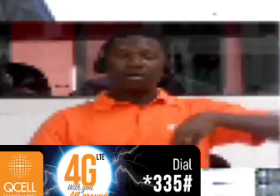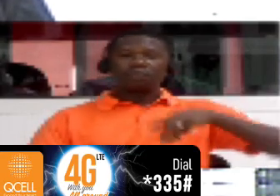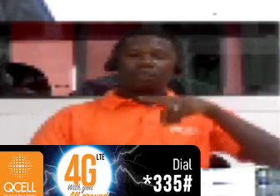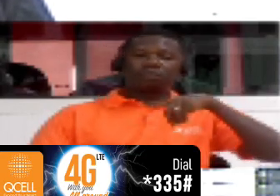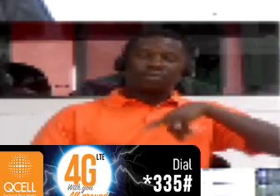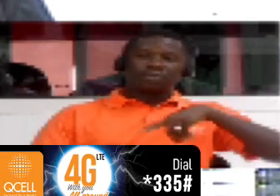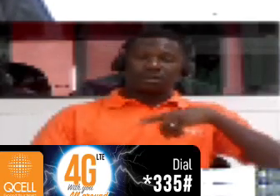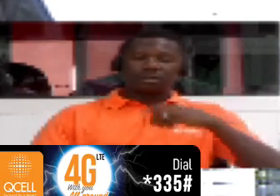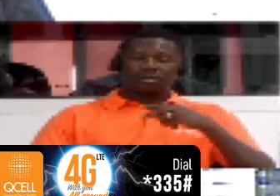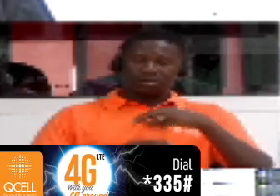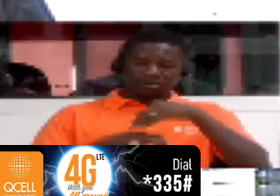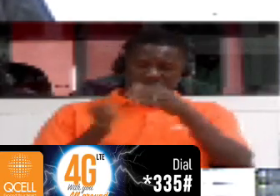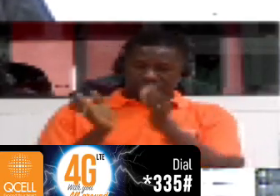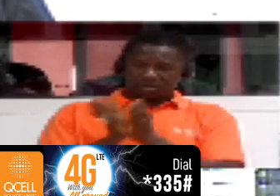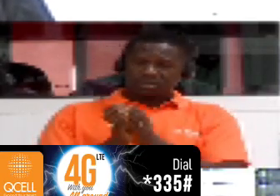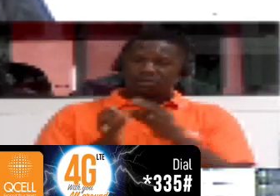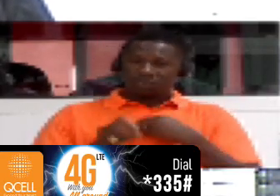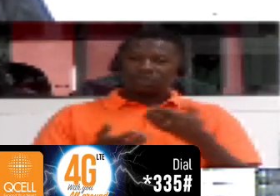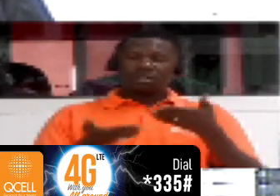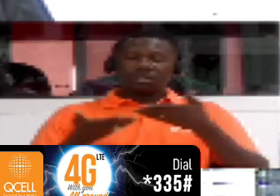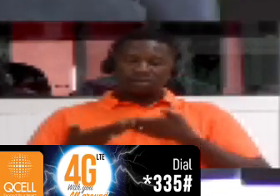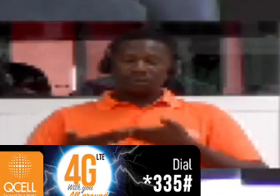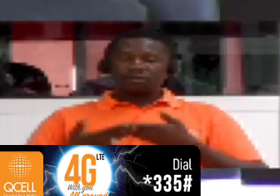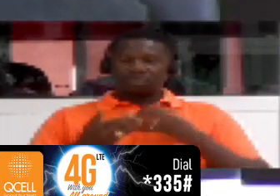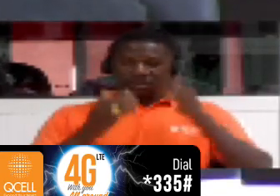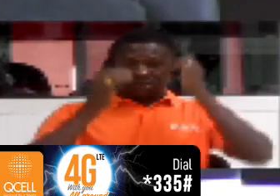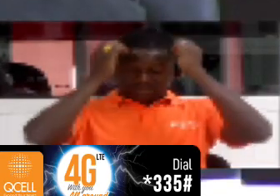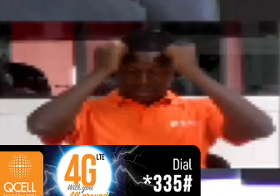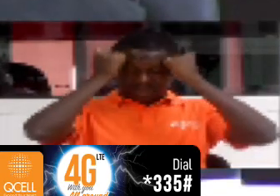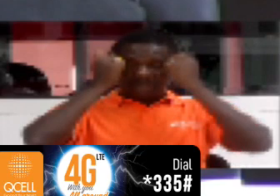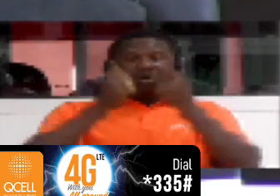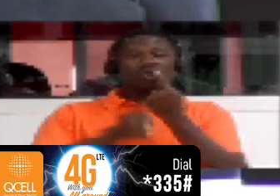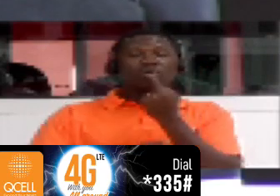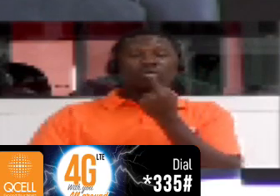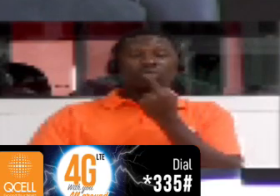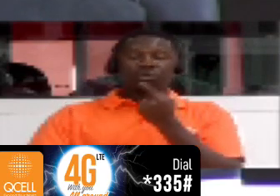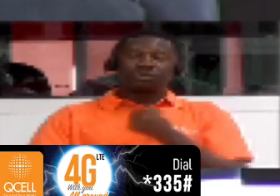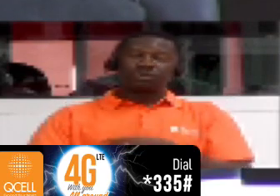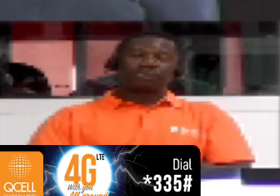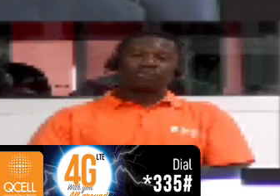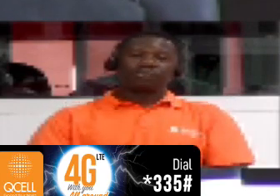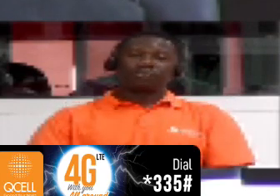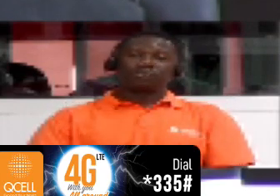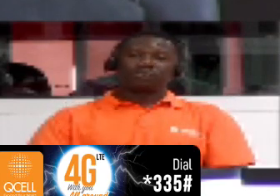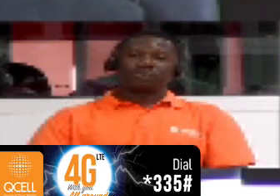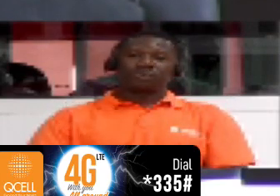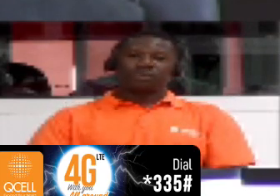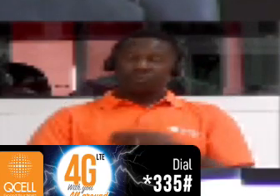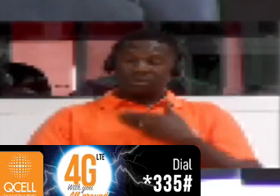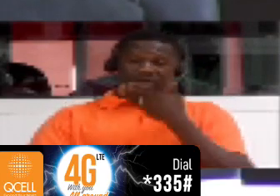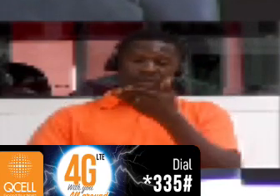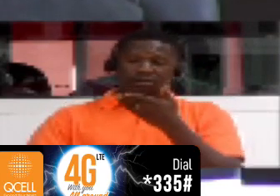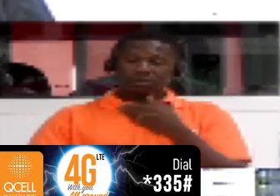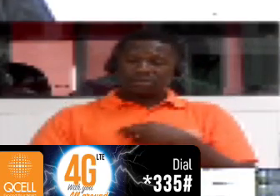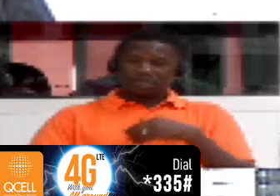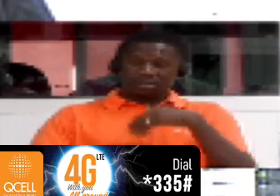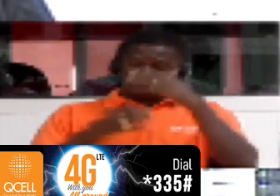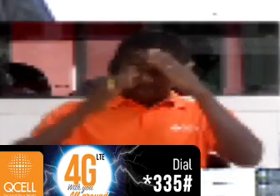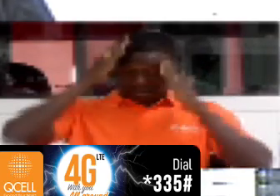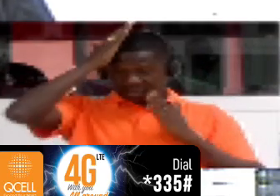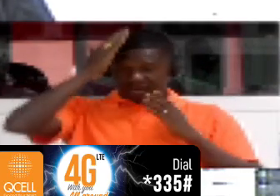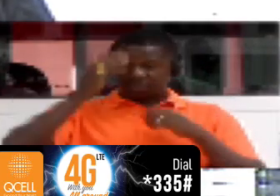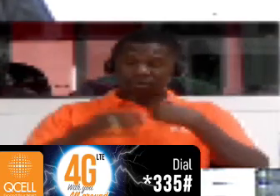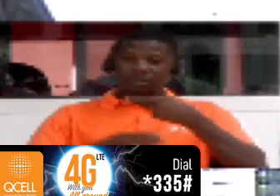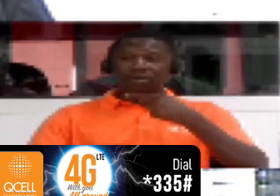beret. So you were an employee of the military, of the Gambian National Army from that point?